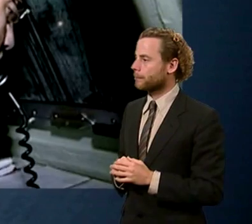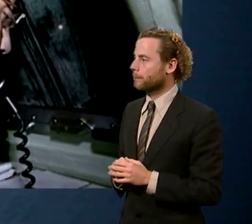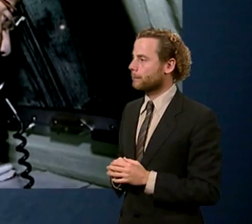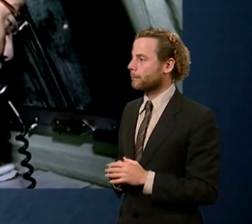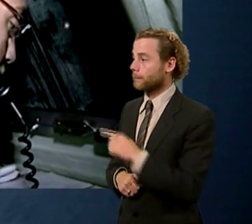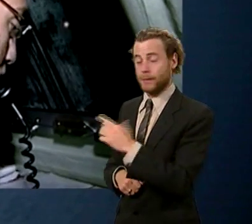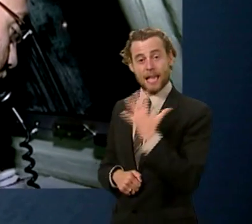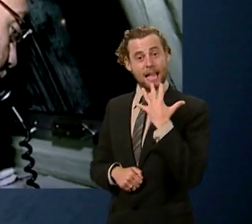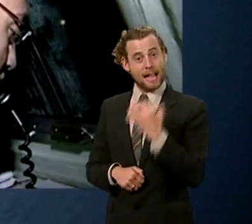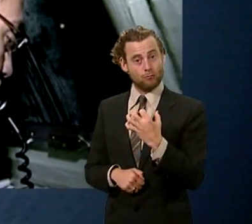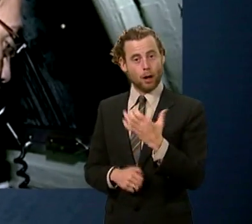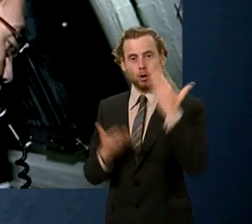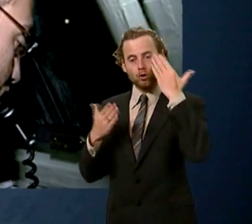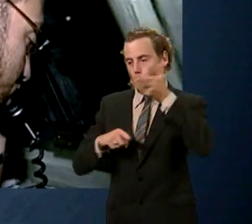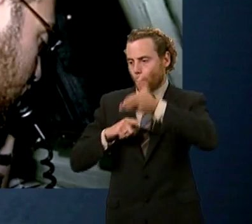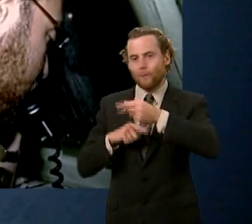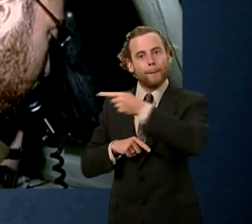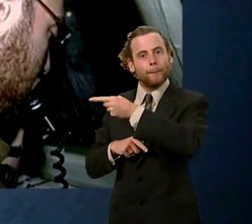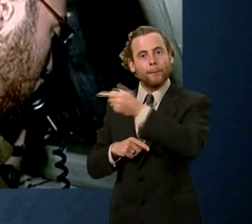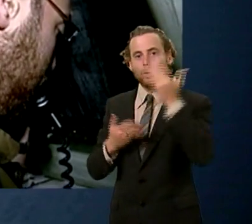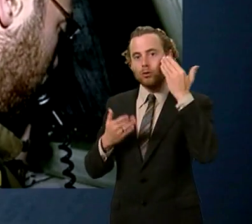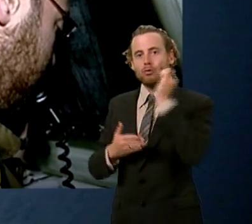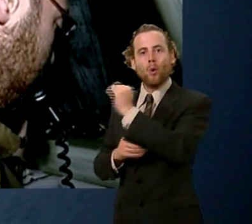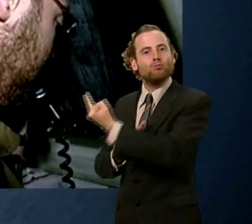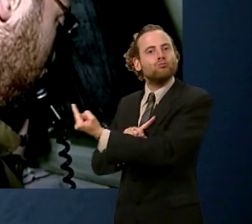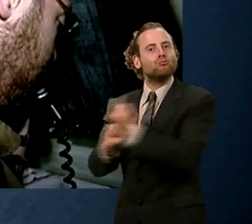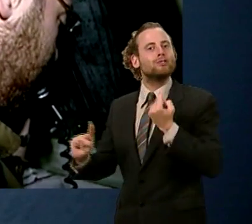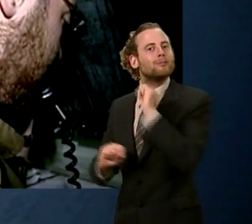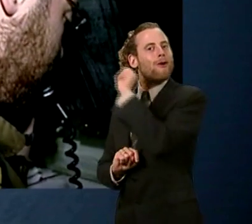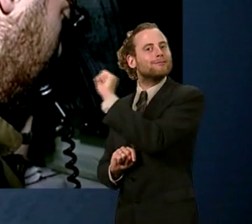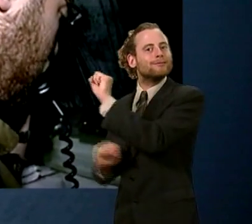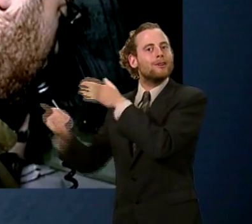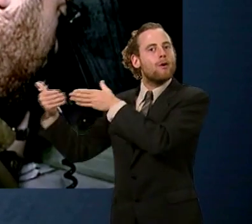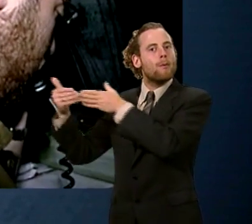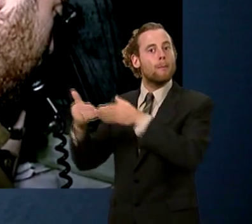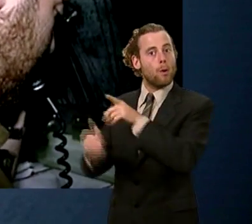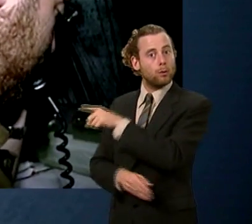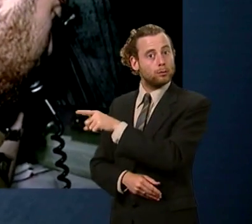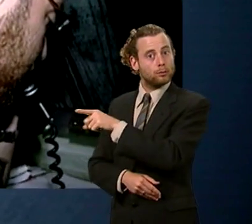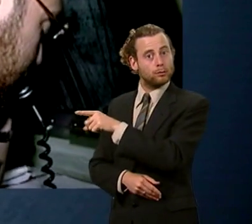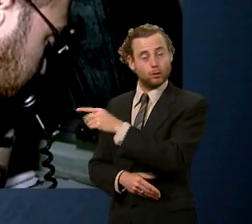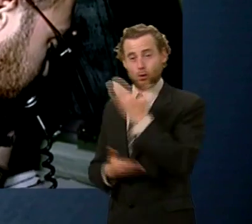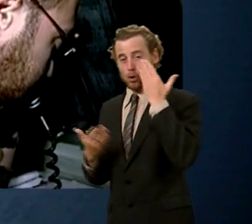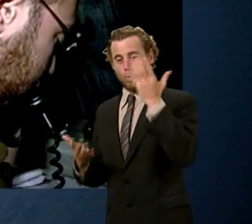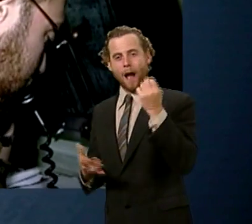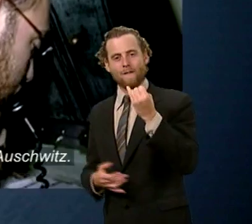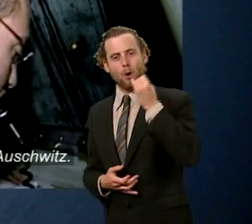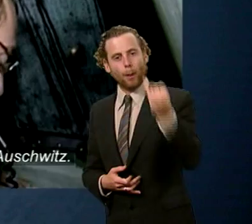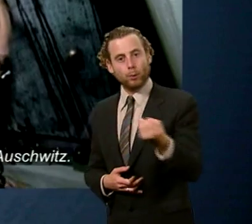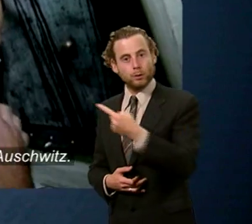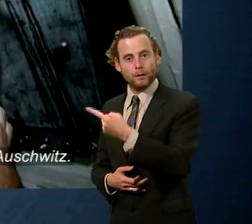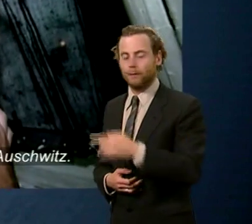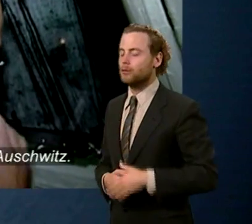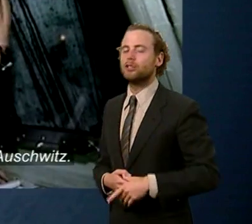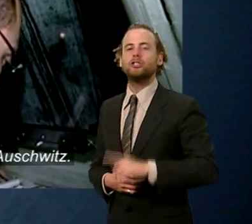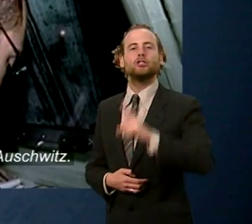The Israelis released what they said was the radio response from the flotilla. Part of it was defiant and abusive. Shut